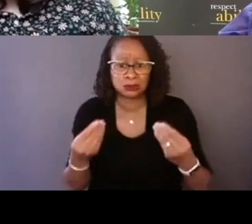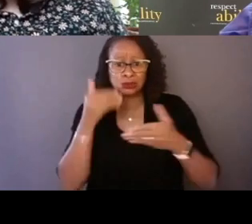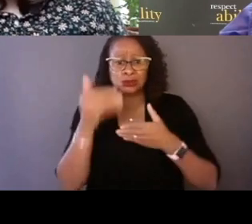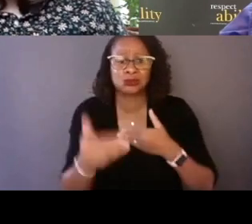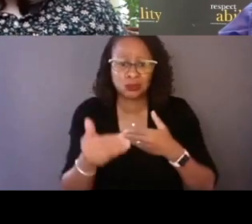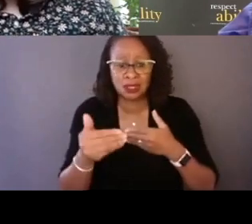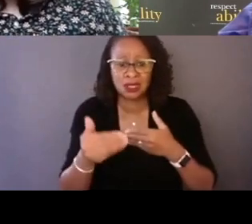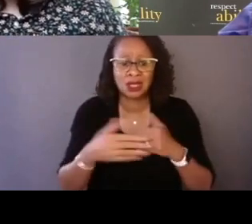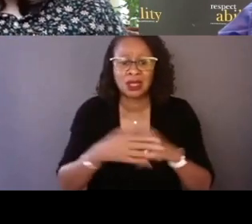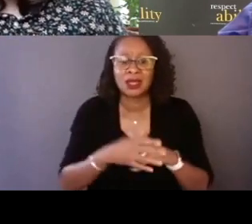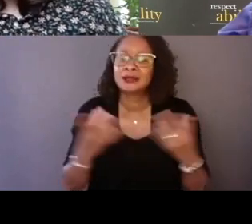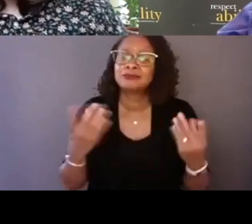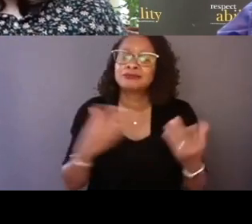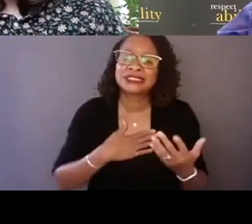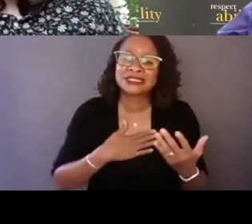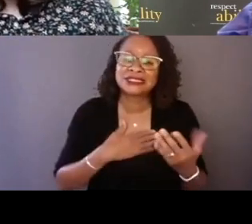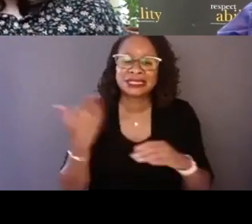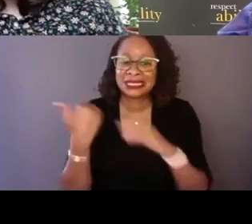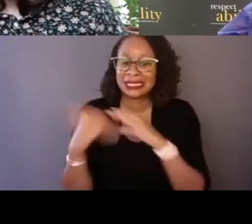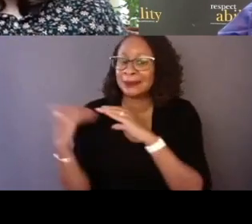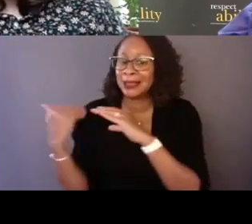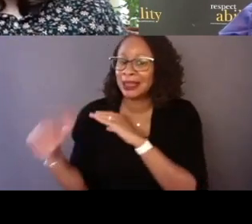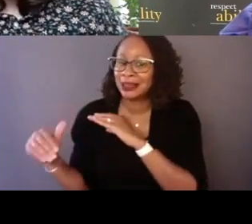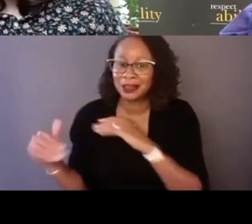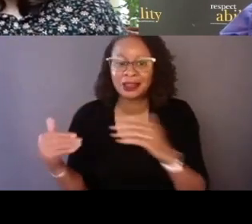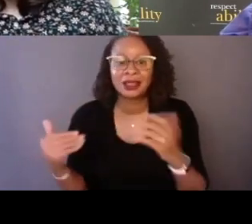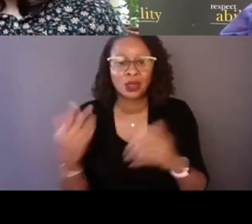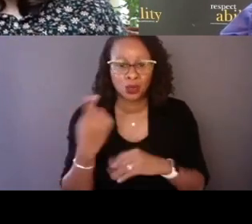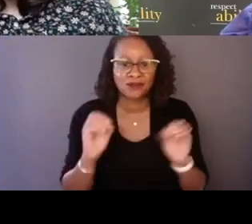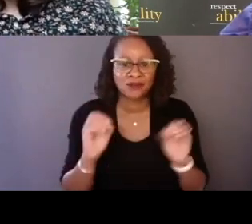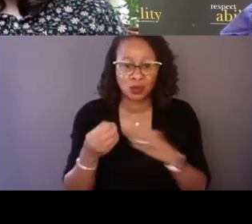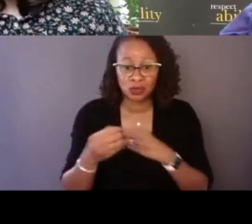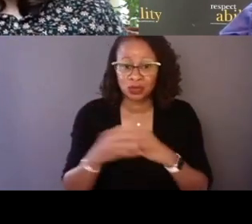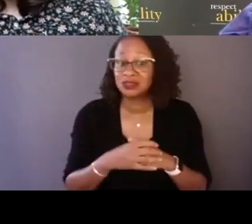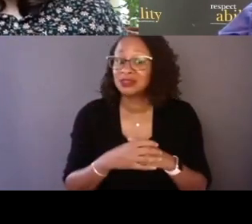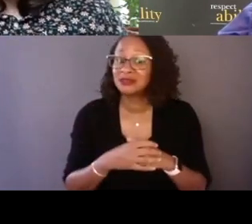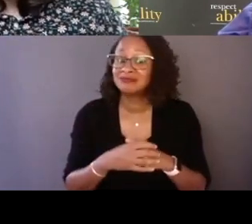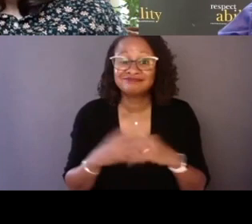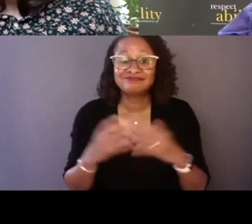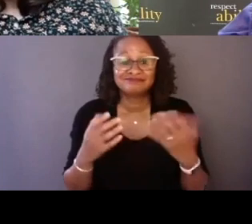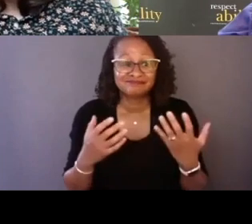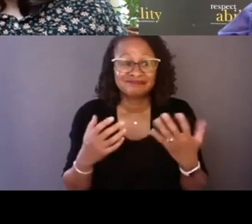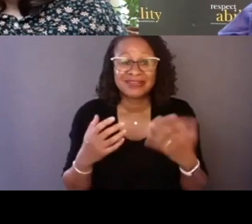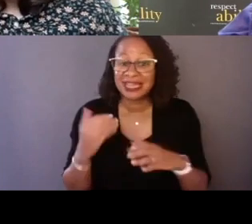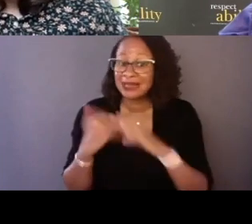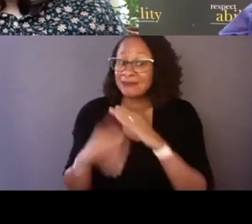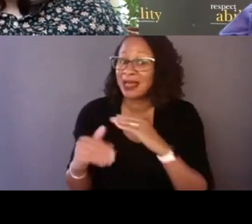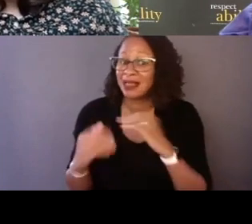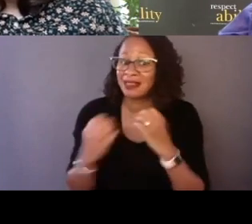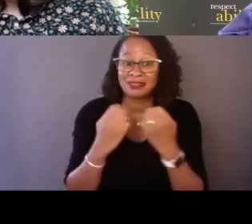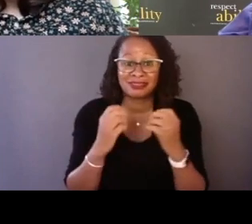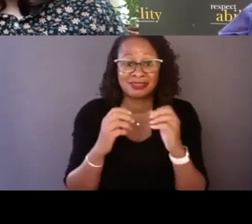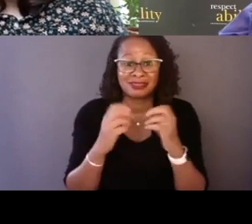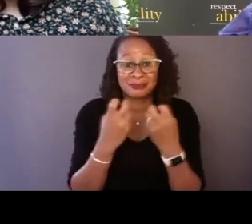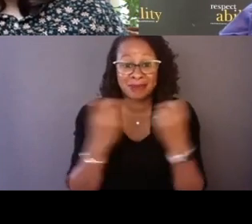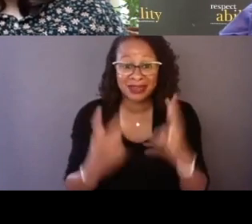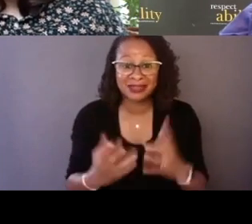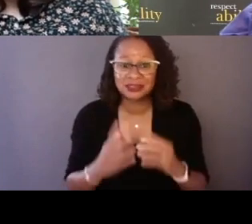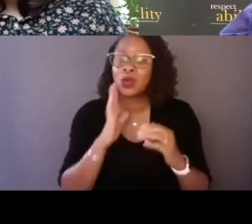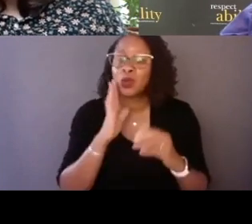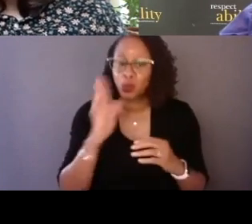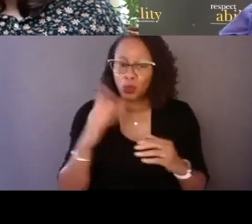drop one of our organizations a note, drop one of the panelists a note. We will help connect you with